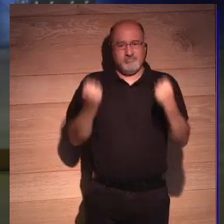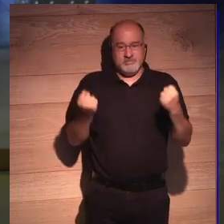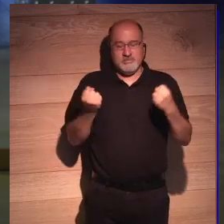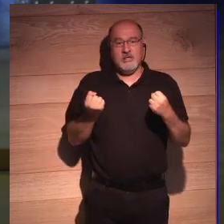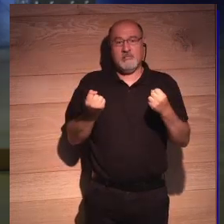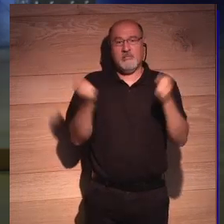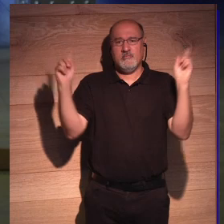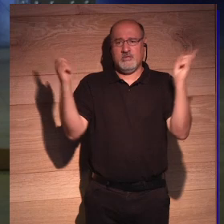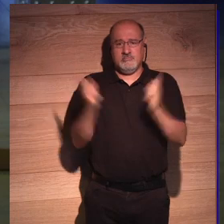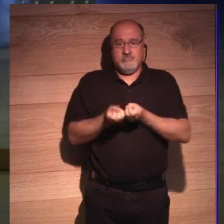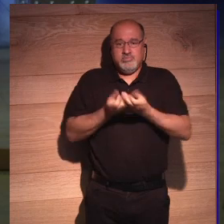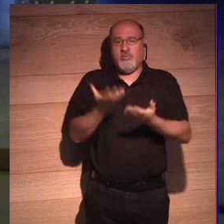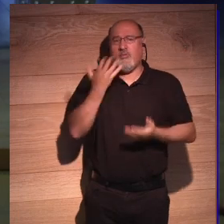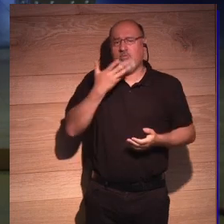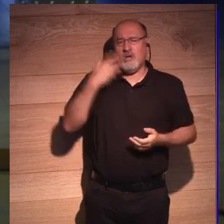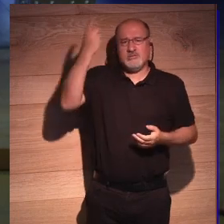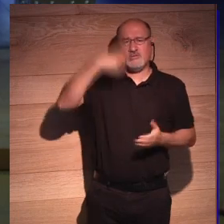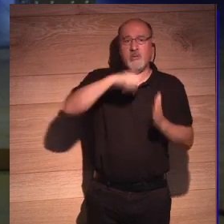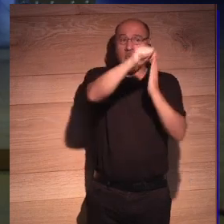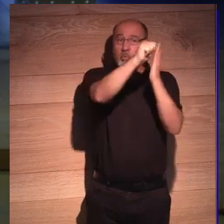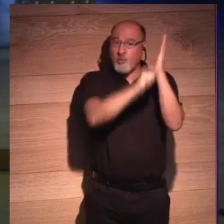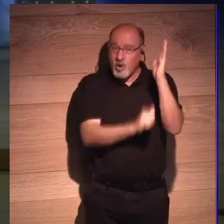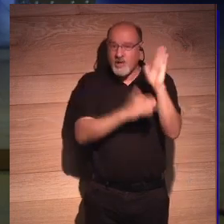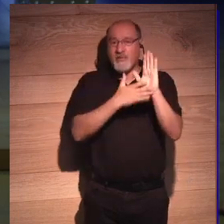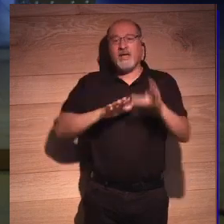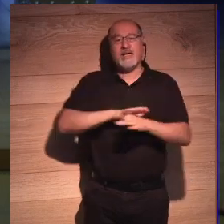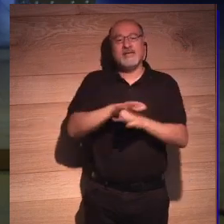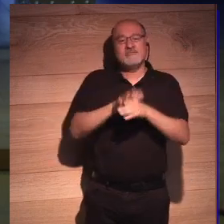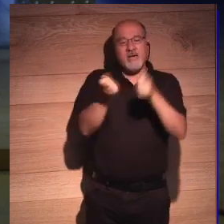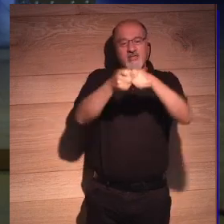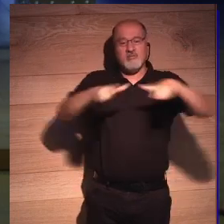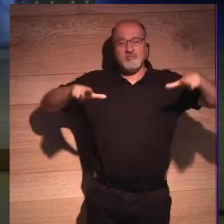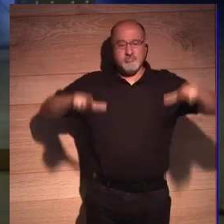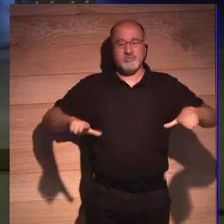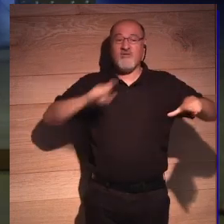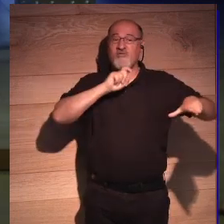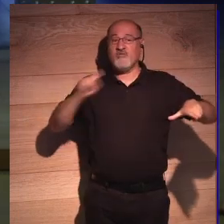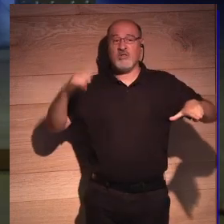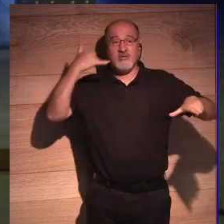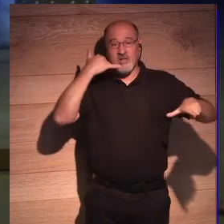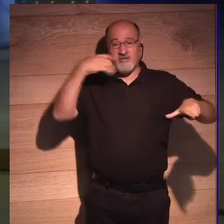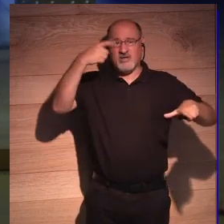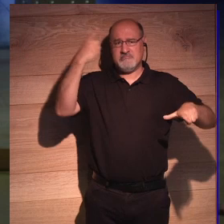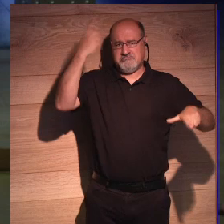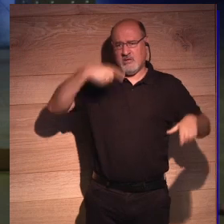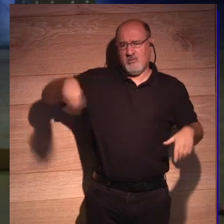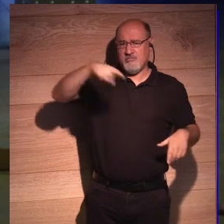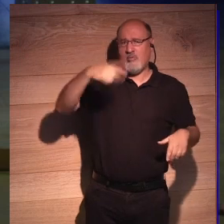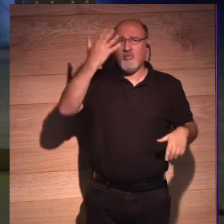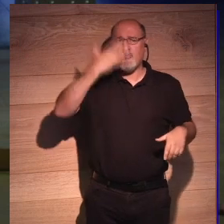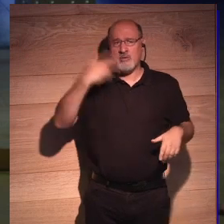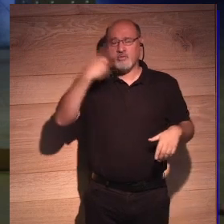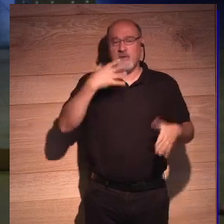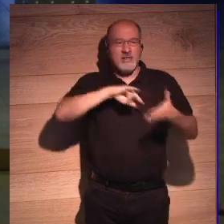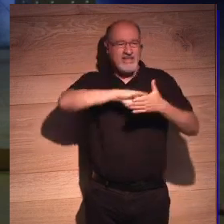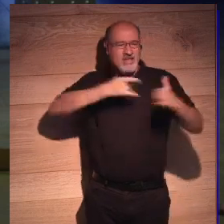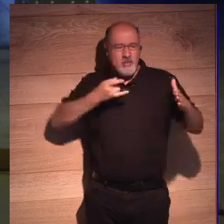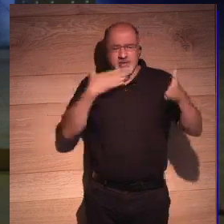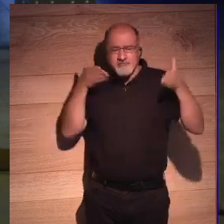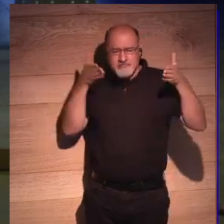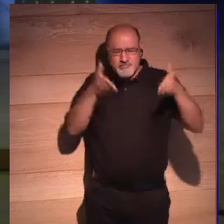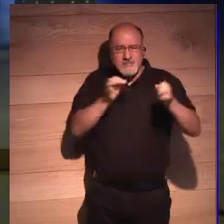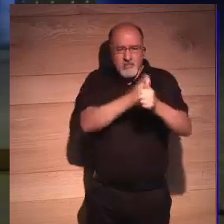friendship. I'm not going to say a lot more. You all are aware of the programming of Telefónica Foundation Space, our